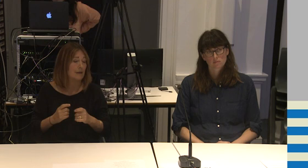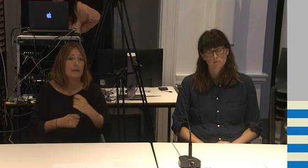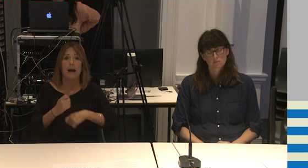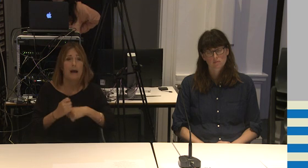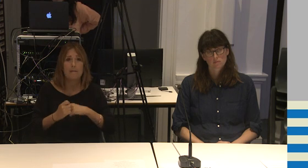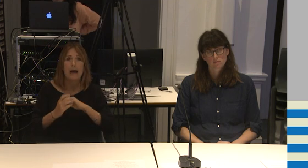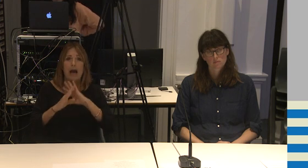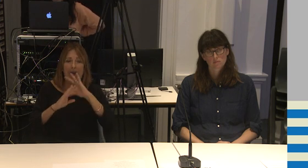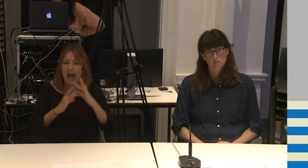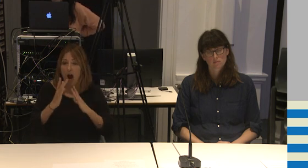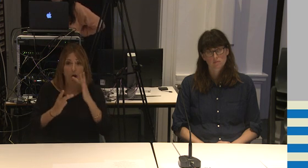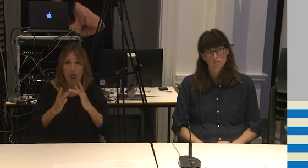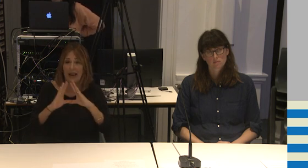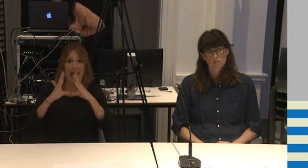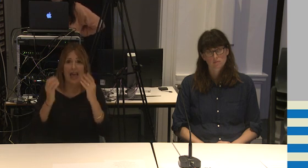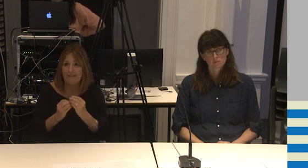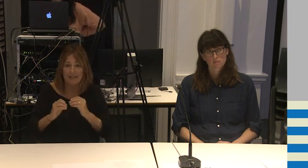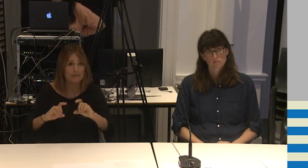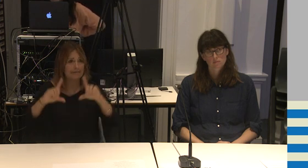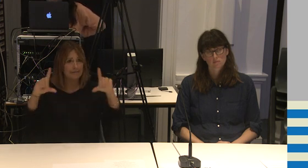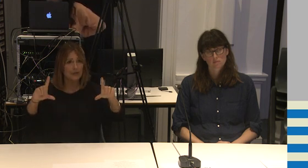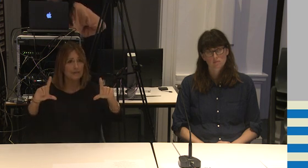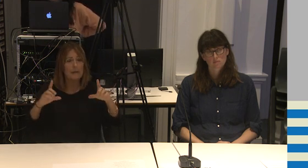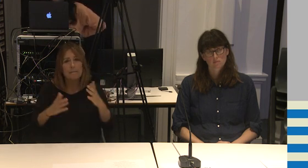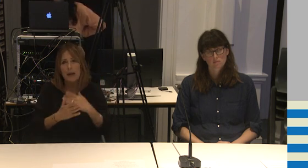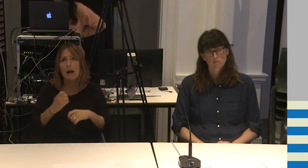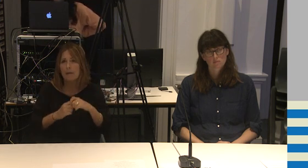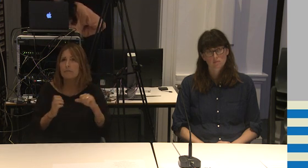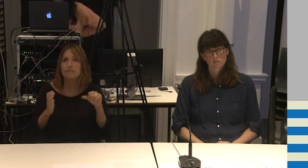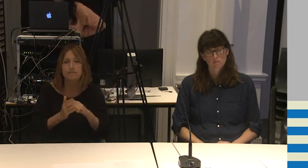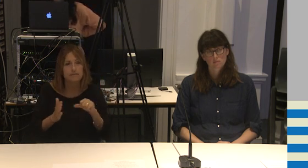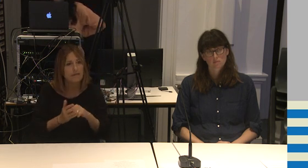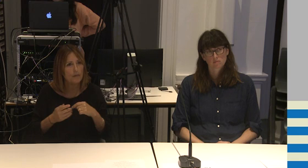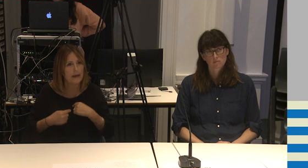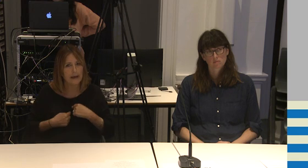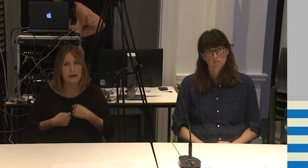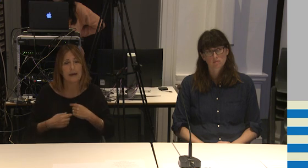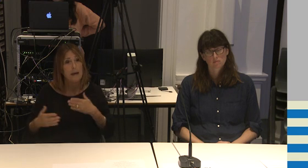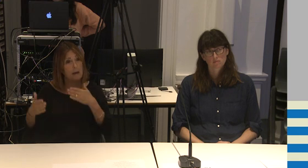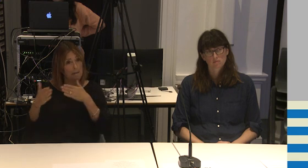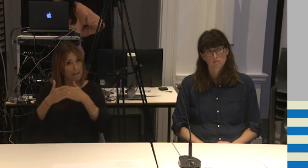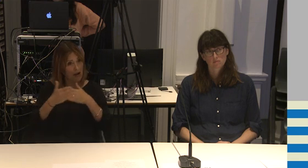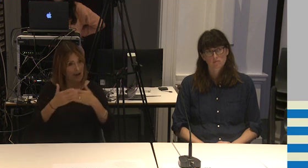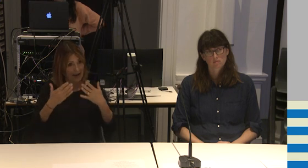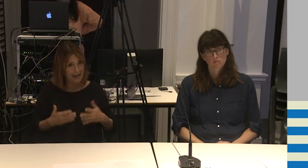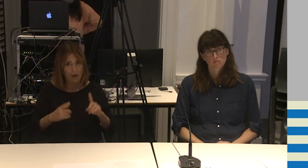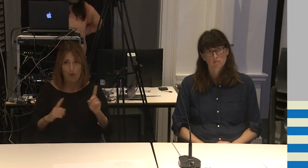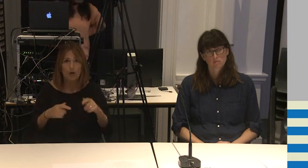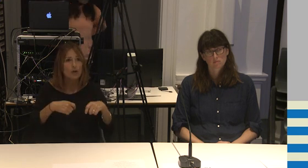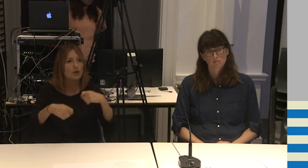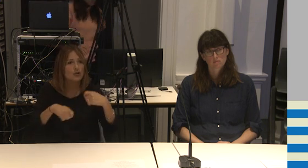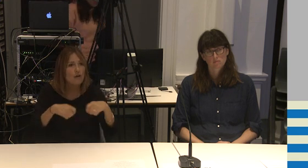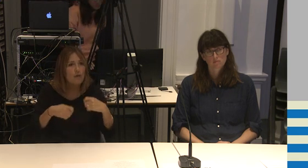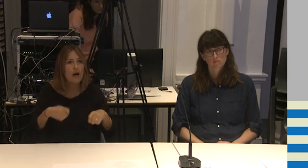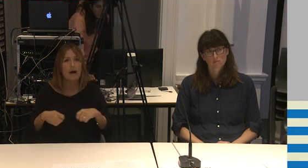online. And that was very tricky for me. The biggest barriers I face at the moment is that none of the software that we use, none of the